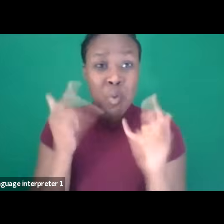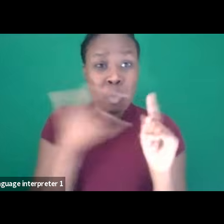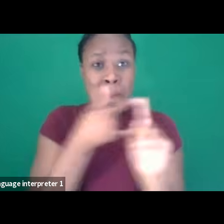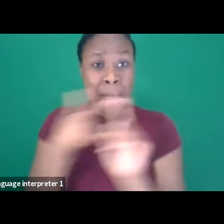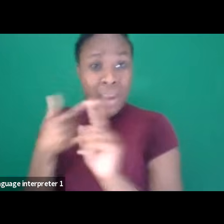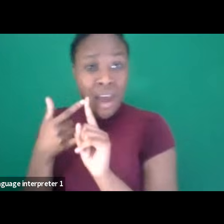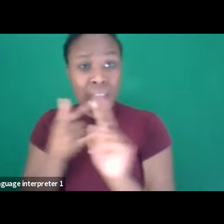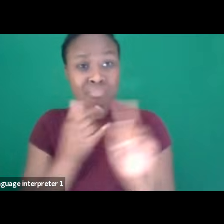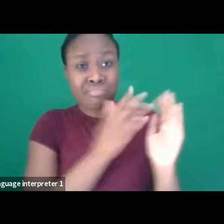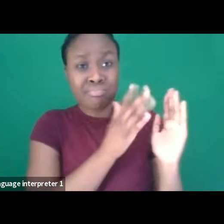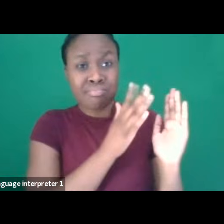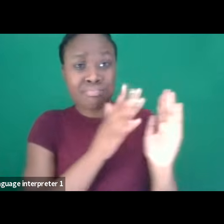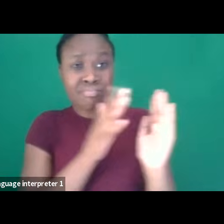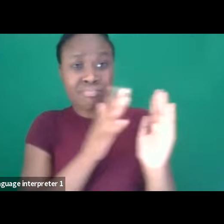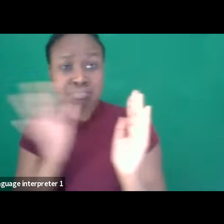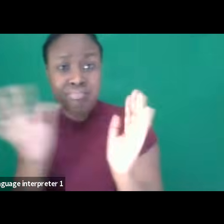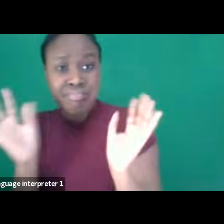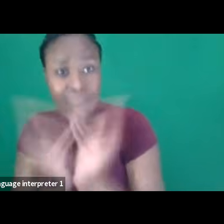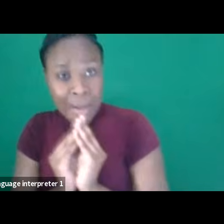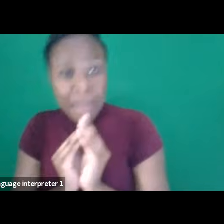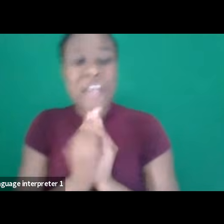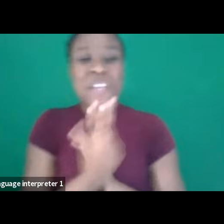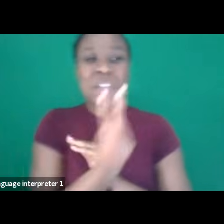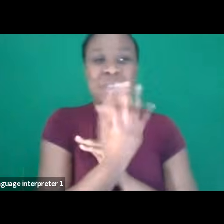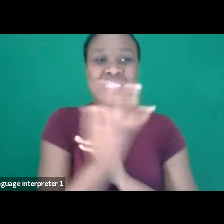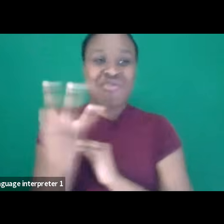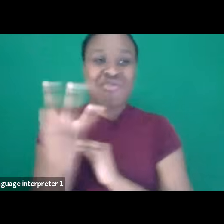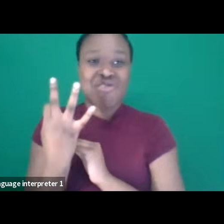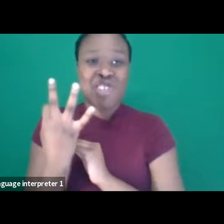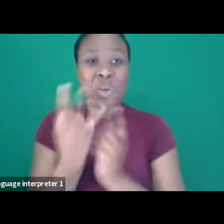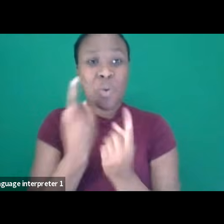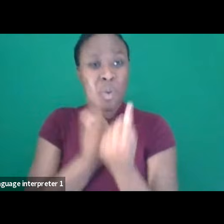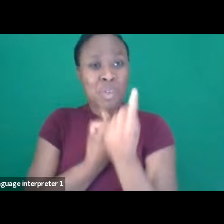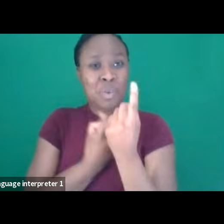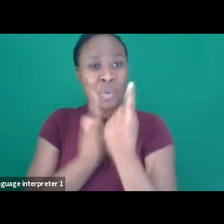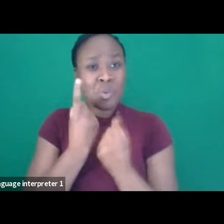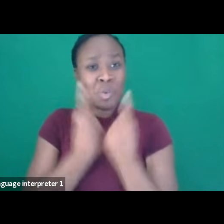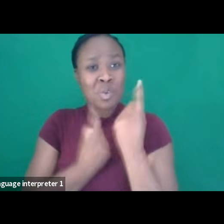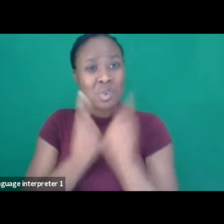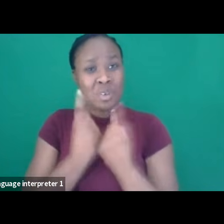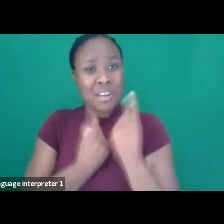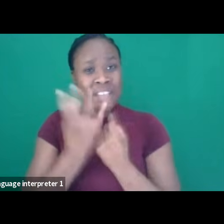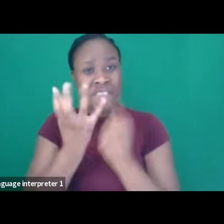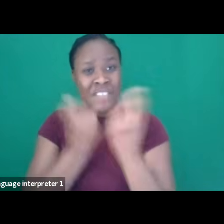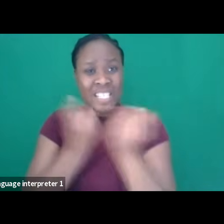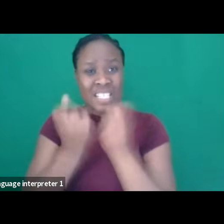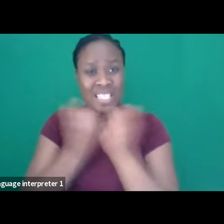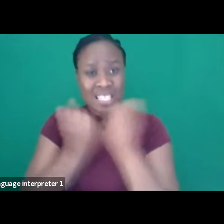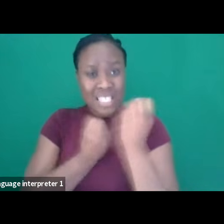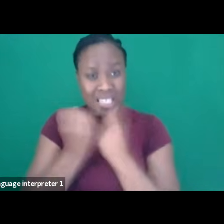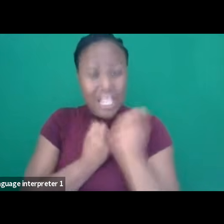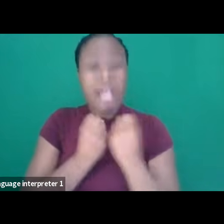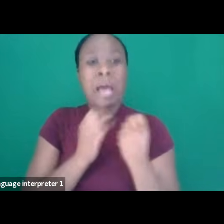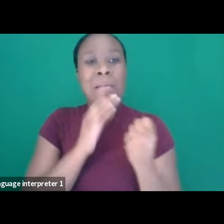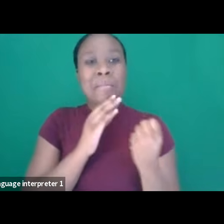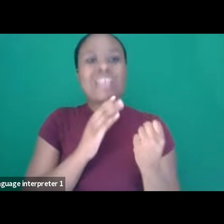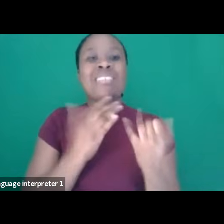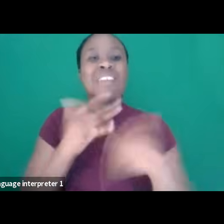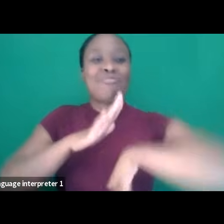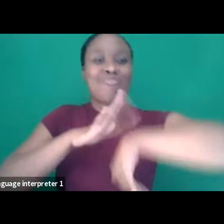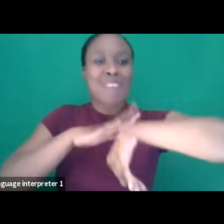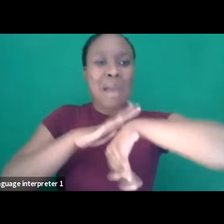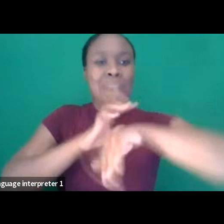thought, I think we needed to do this. And it offered us time to really share the insights with